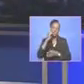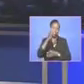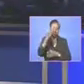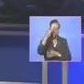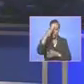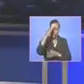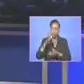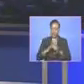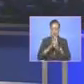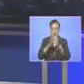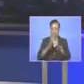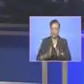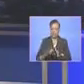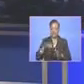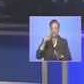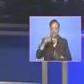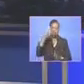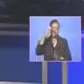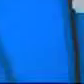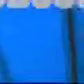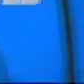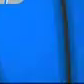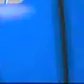the department is doing to promote that goal.